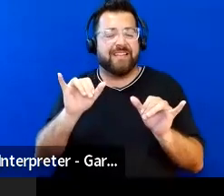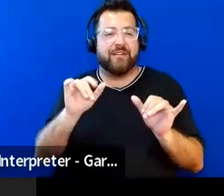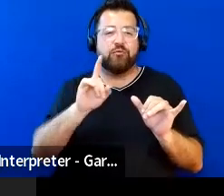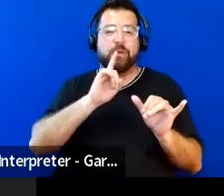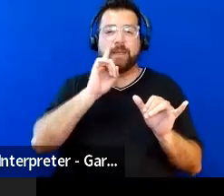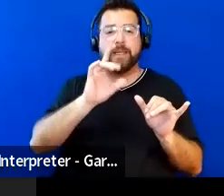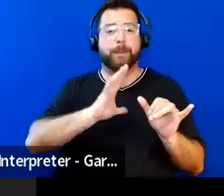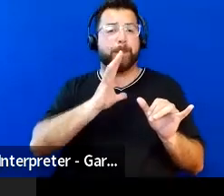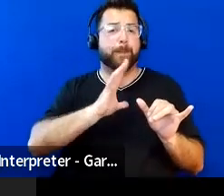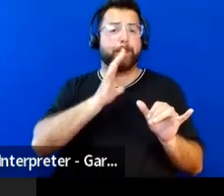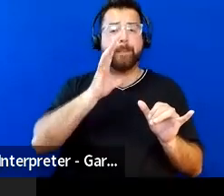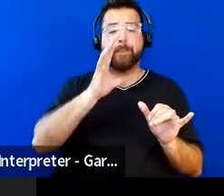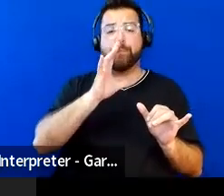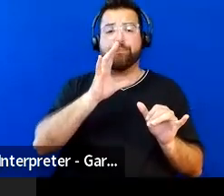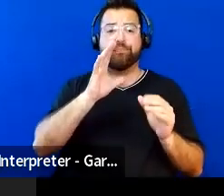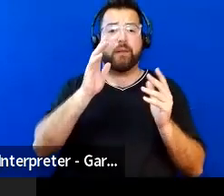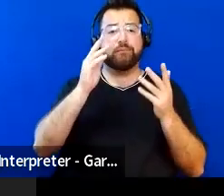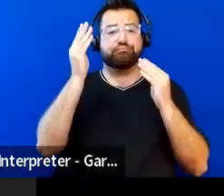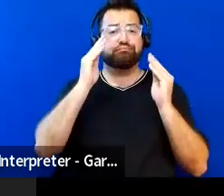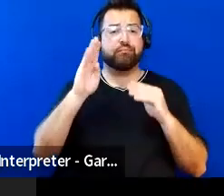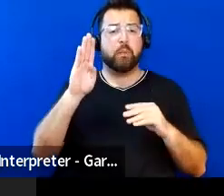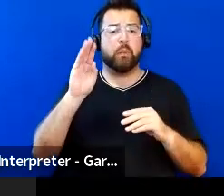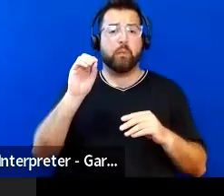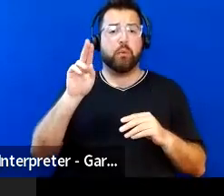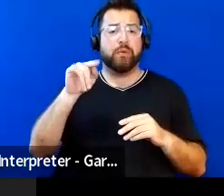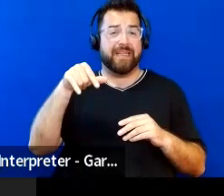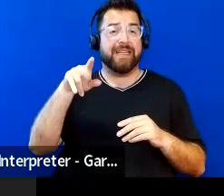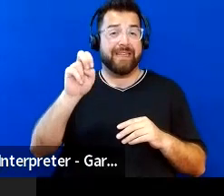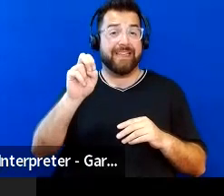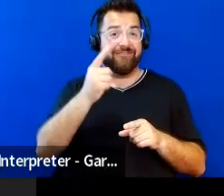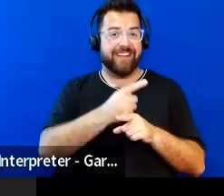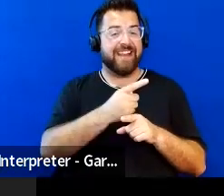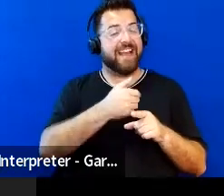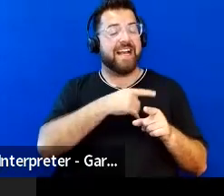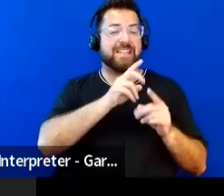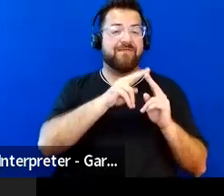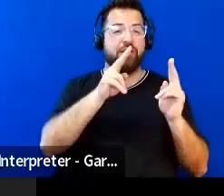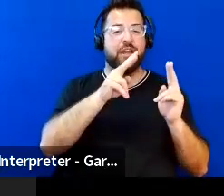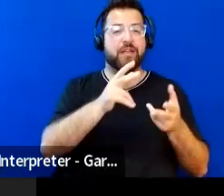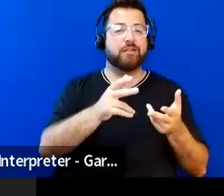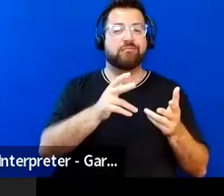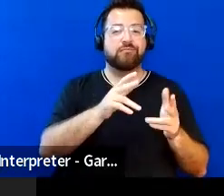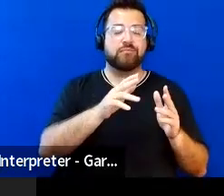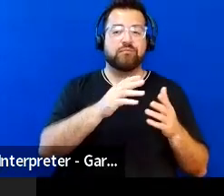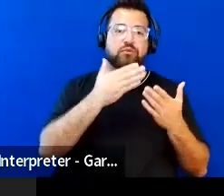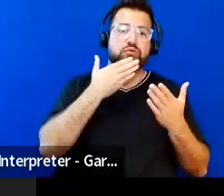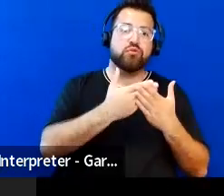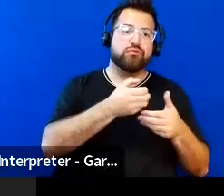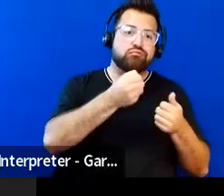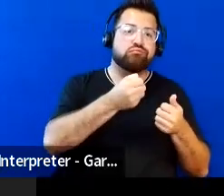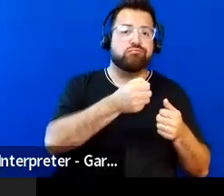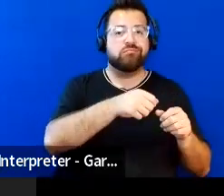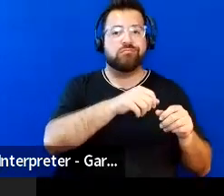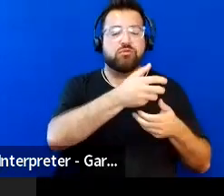boutique that has very curated and really like good fancy clothing that you can